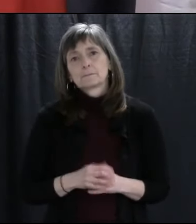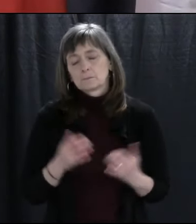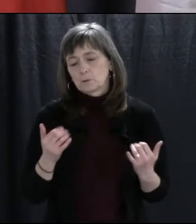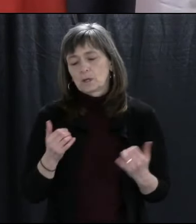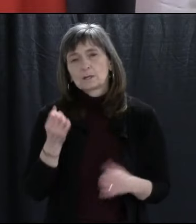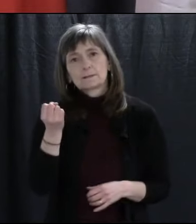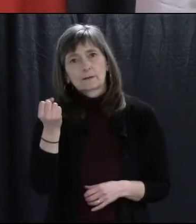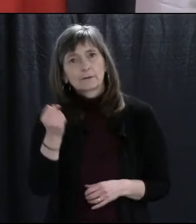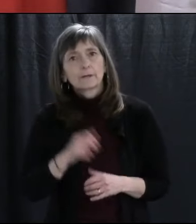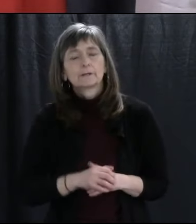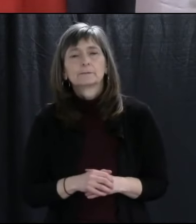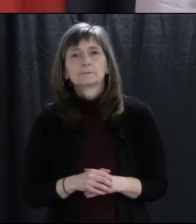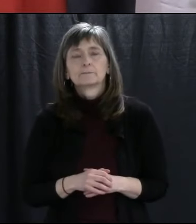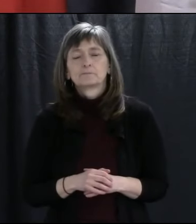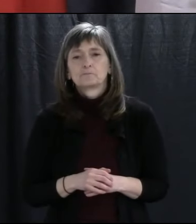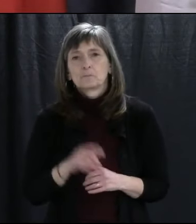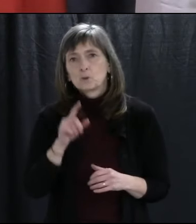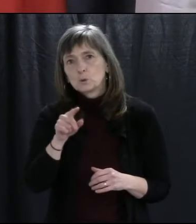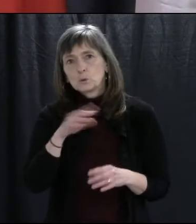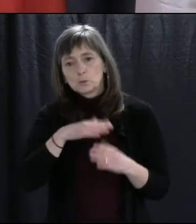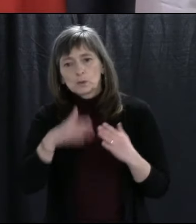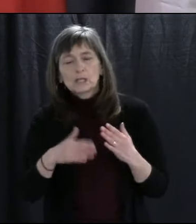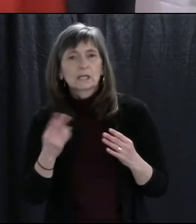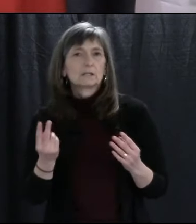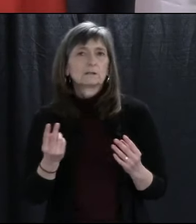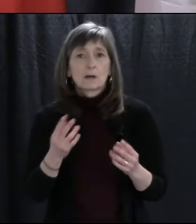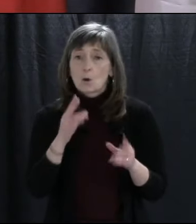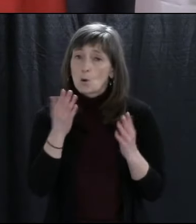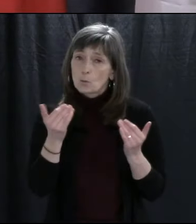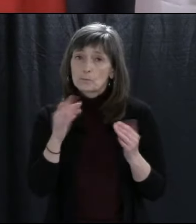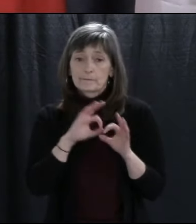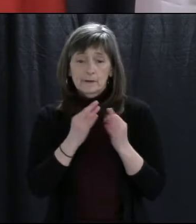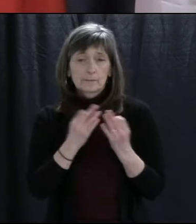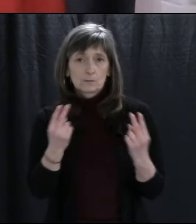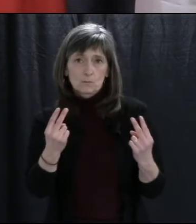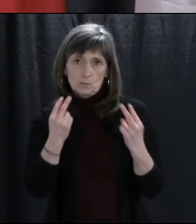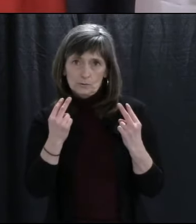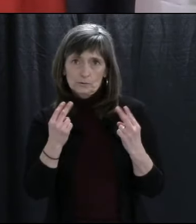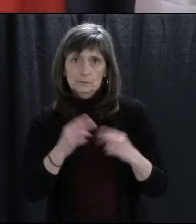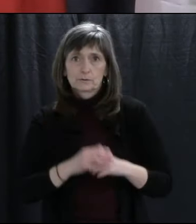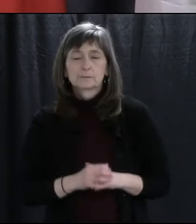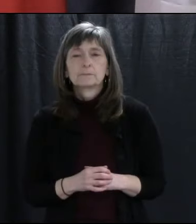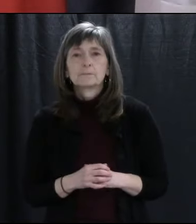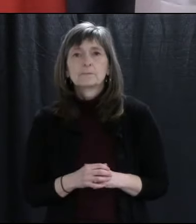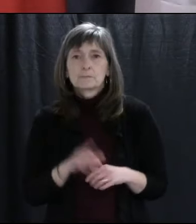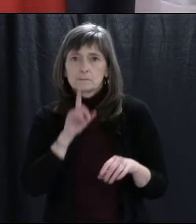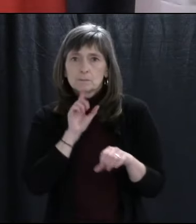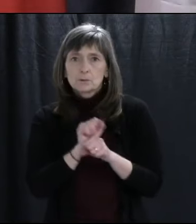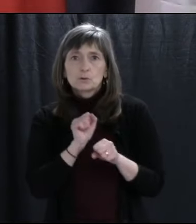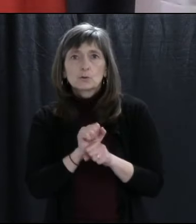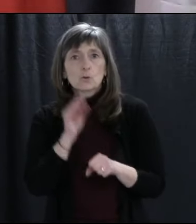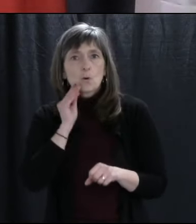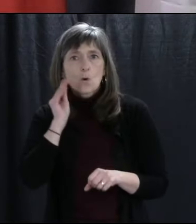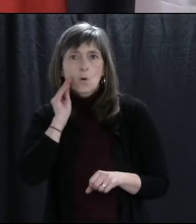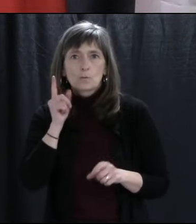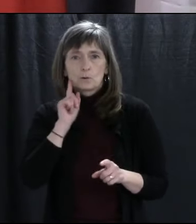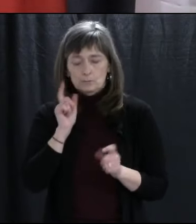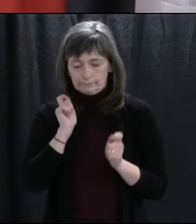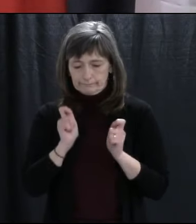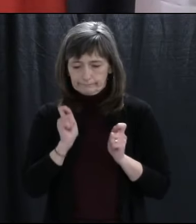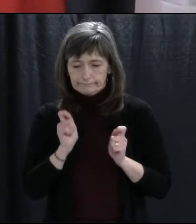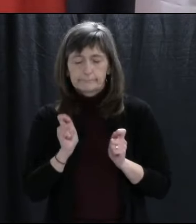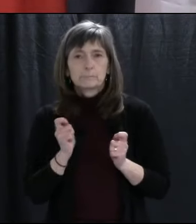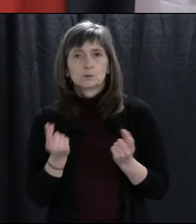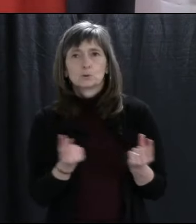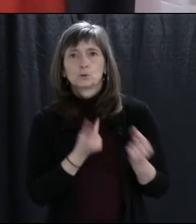weekend. I hope you and your family that are listening and watching today are making the adjustments as best you can to deal with the